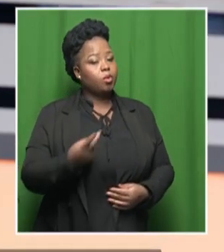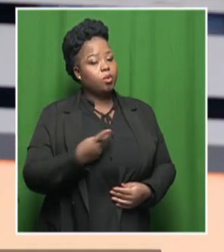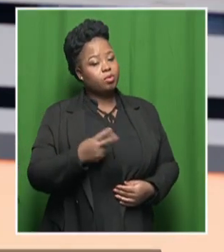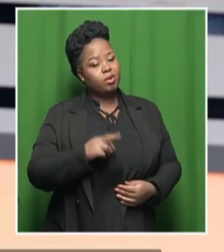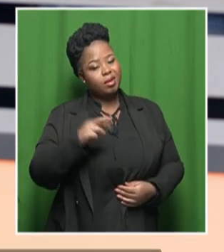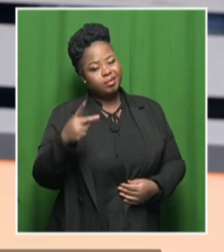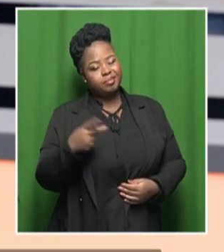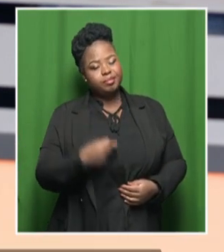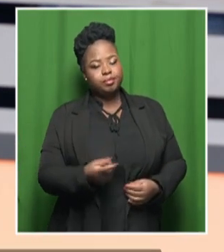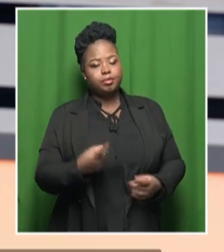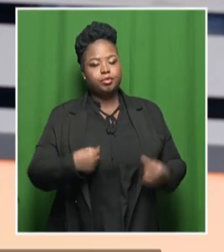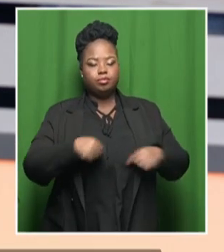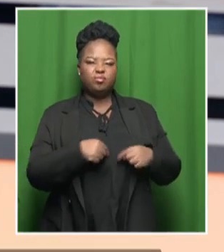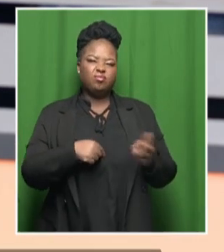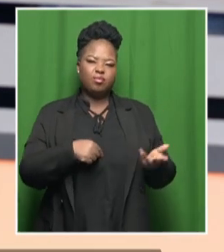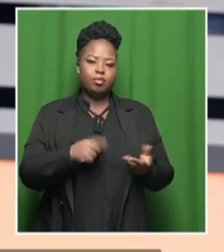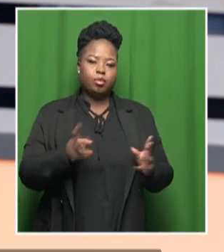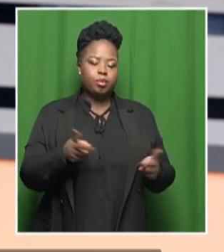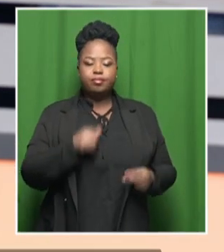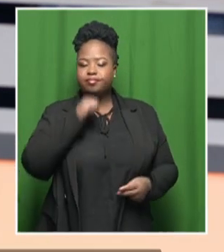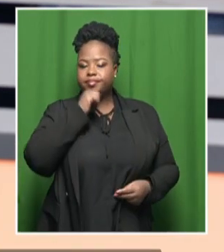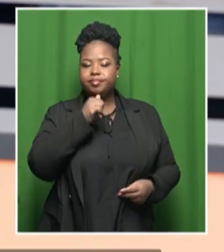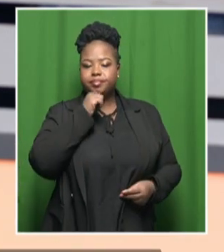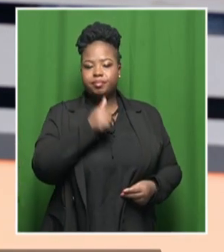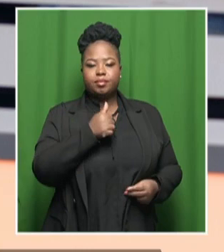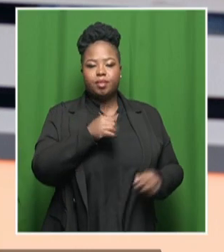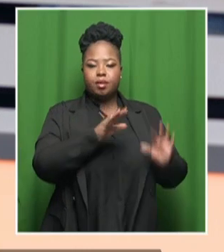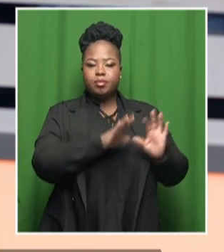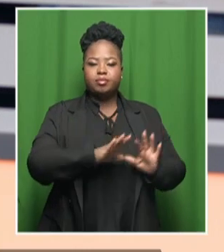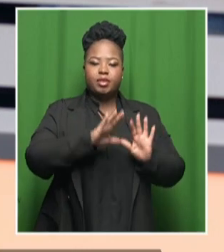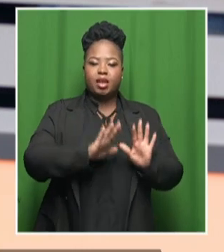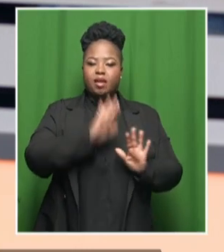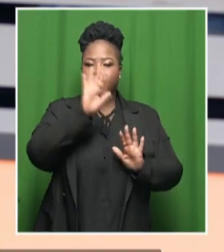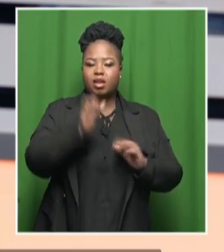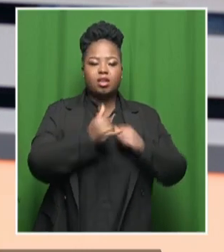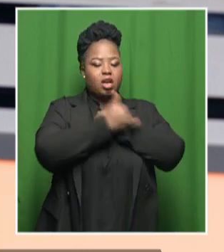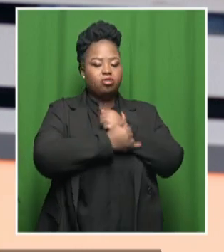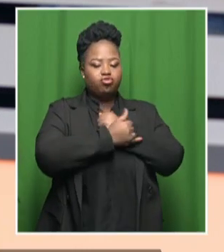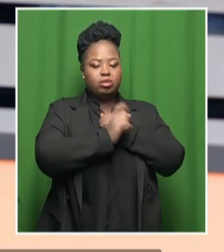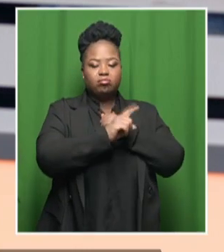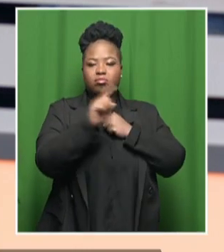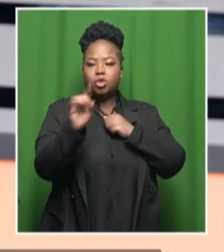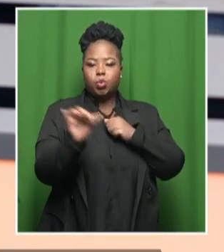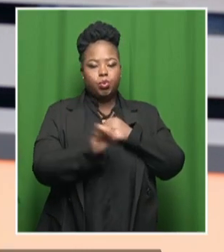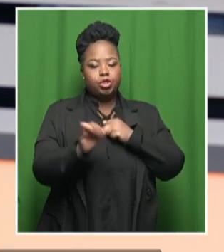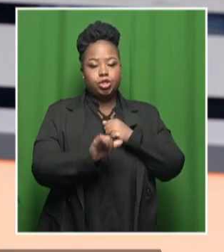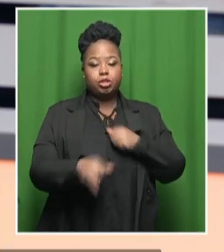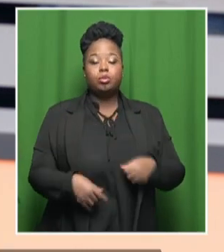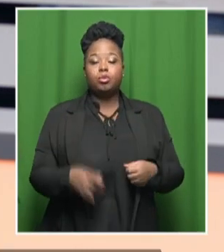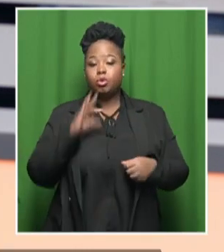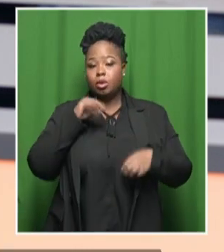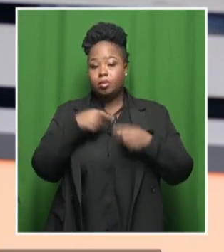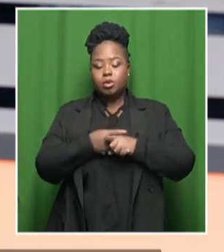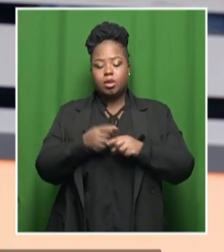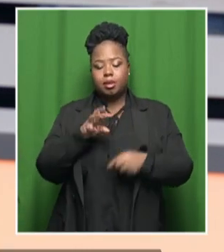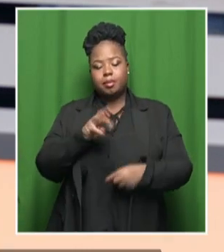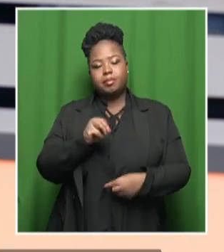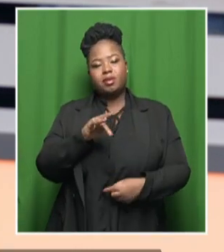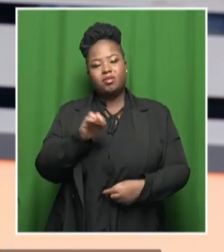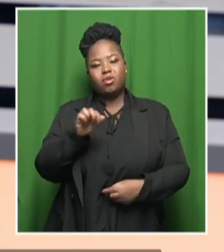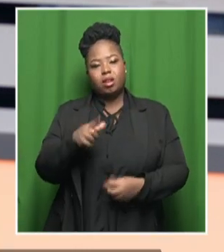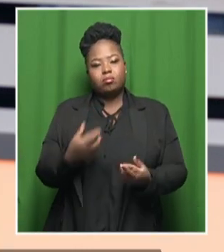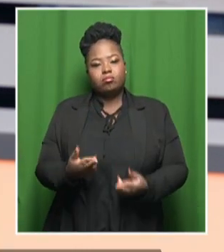we often speak to it, doesn't matter which country on the continent we speak to, but we also talk of the protection of our mineral resources. How do we